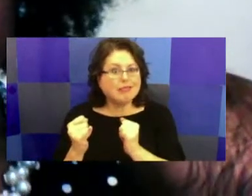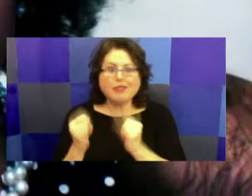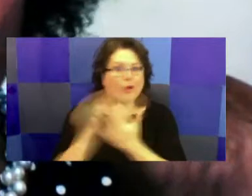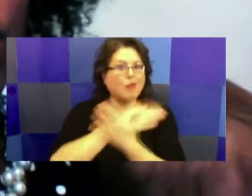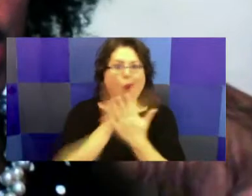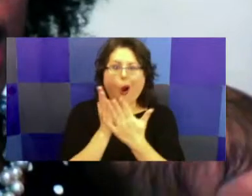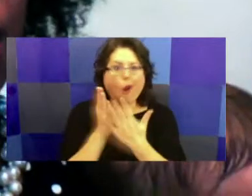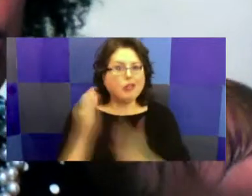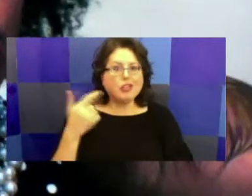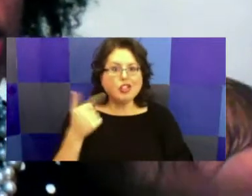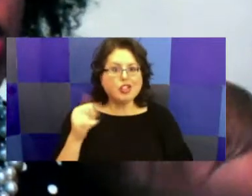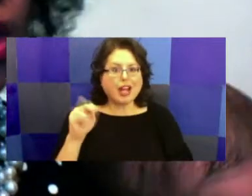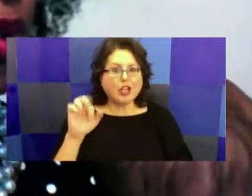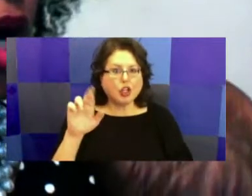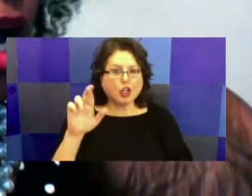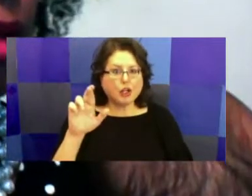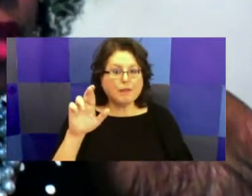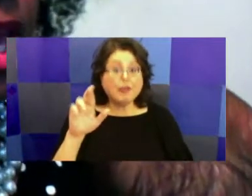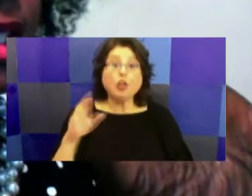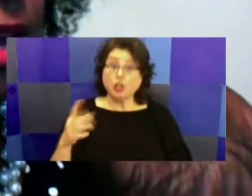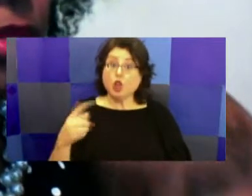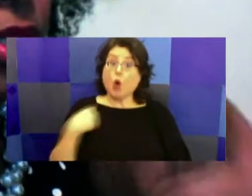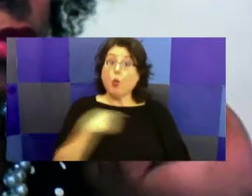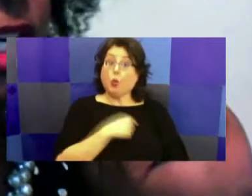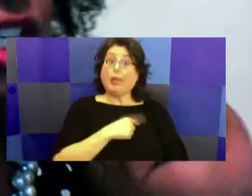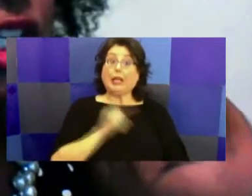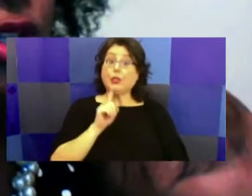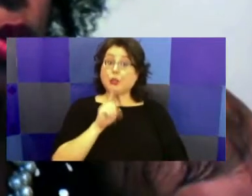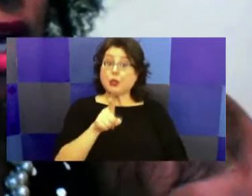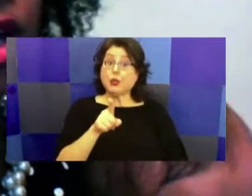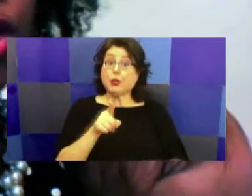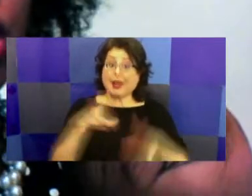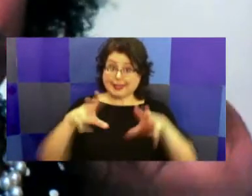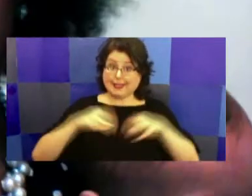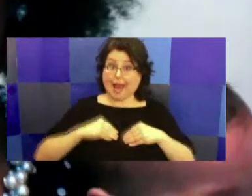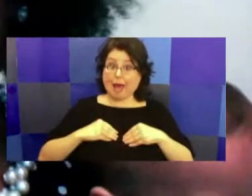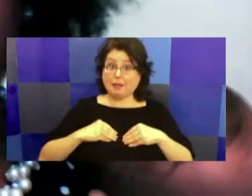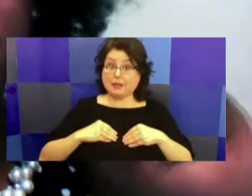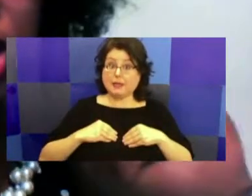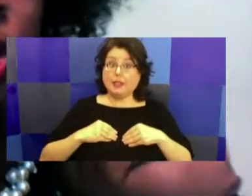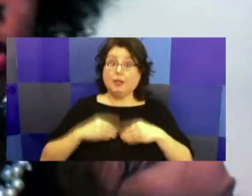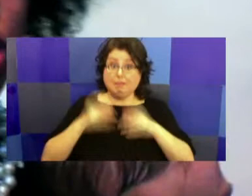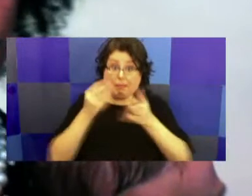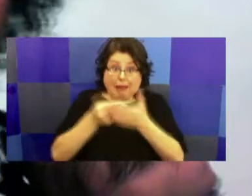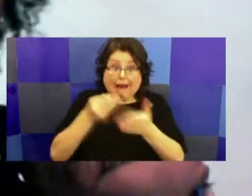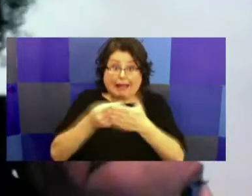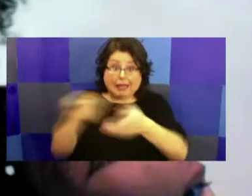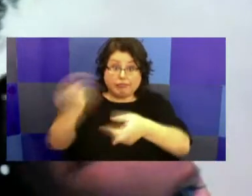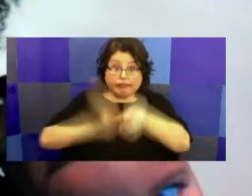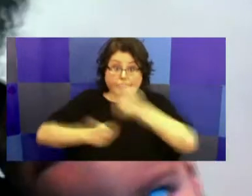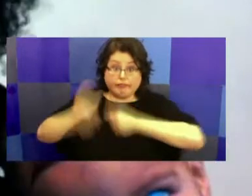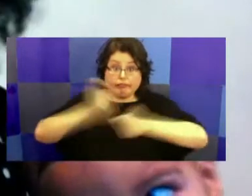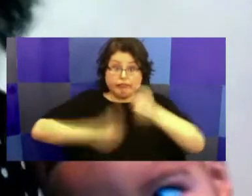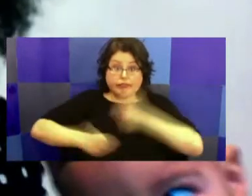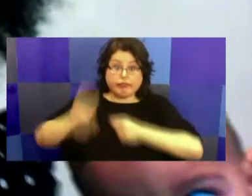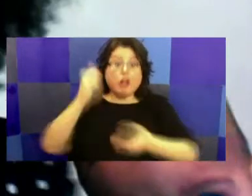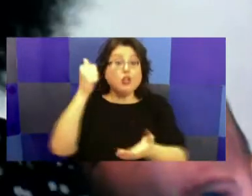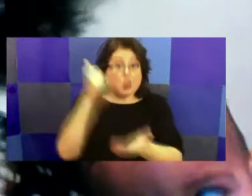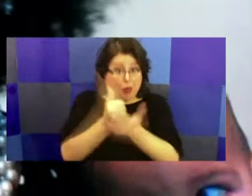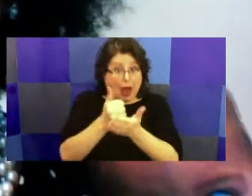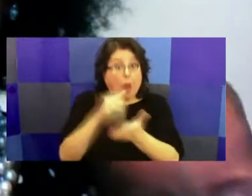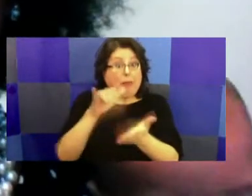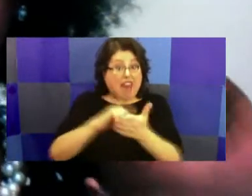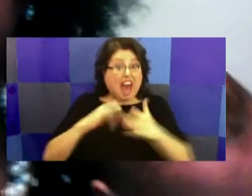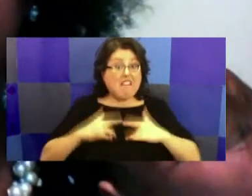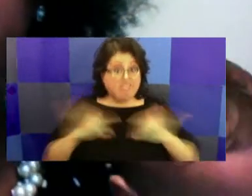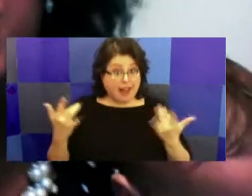genders. So we do accept donations as well to continue to allow this event to be free and